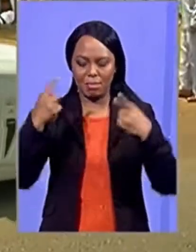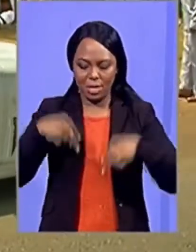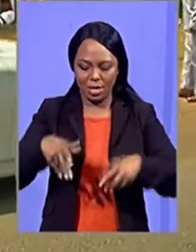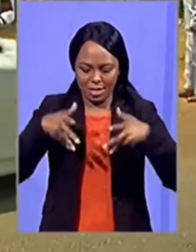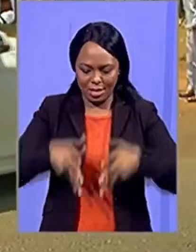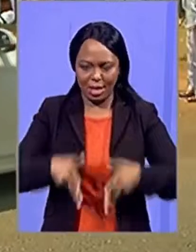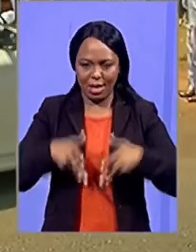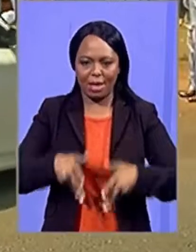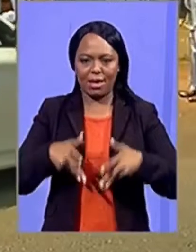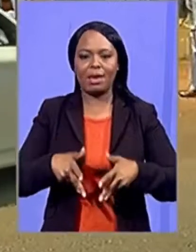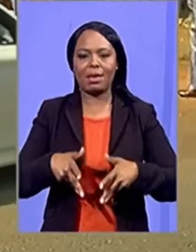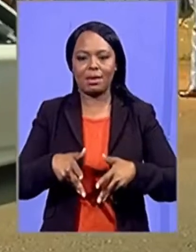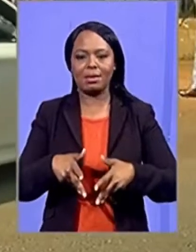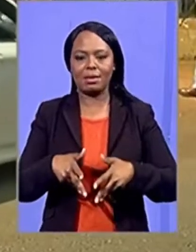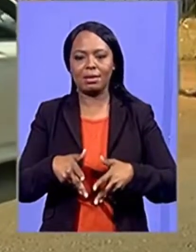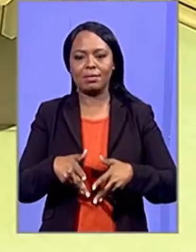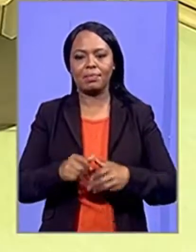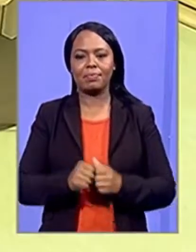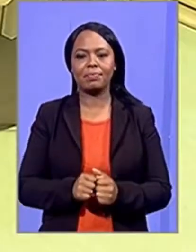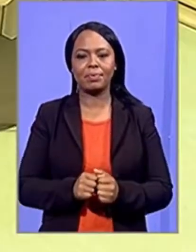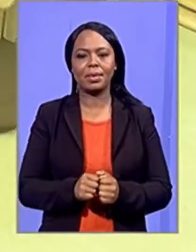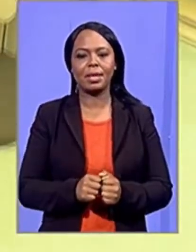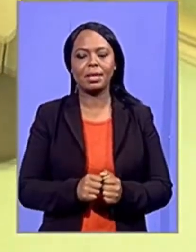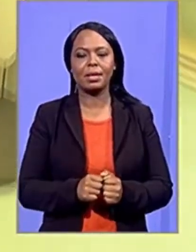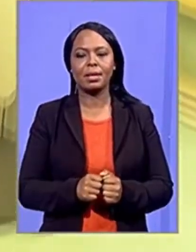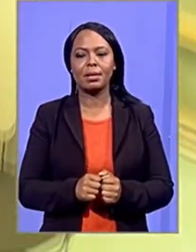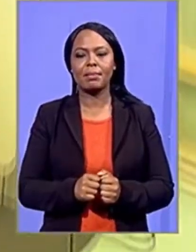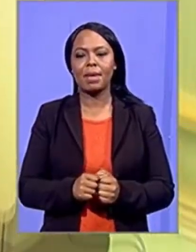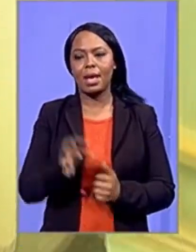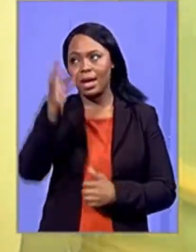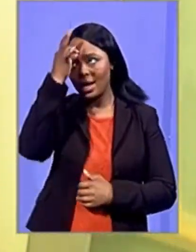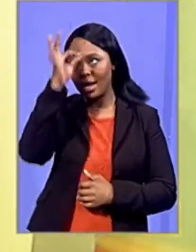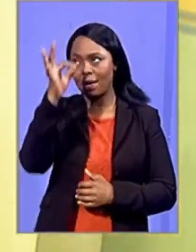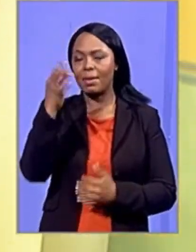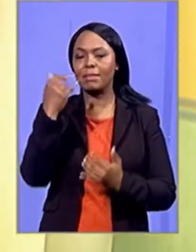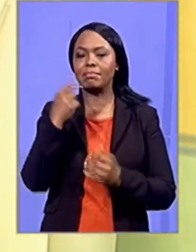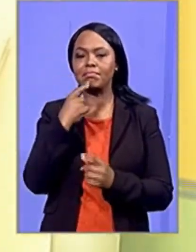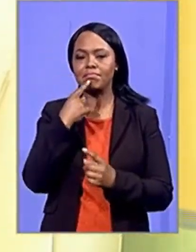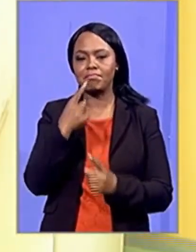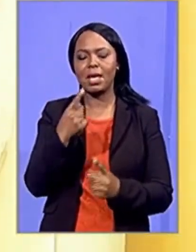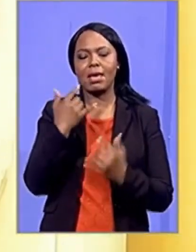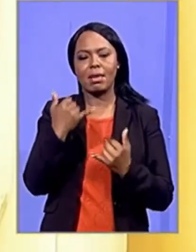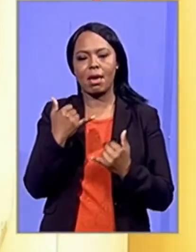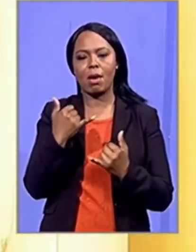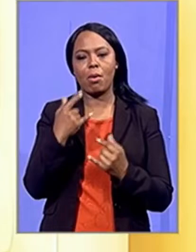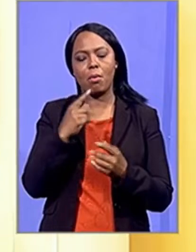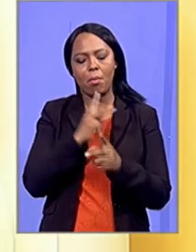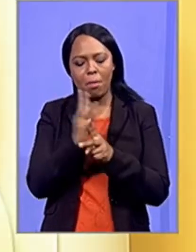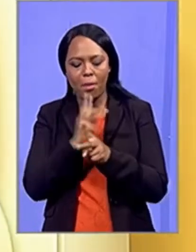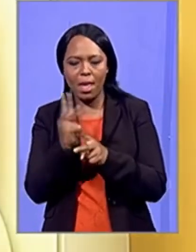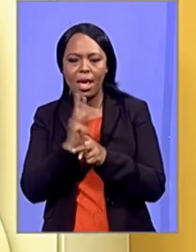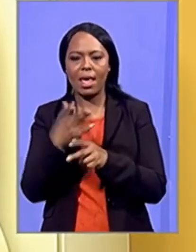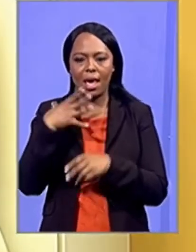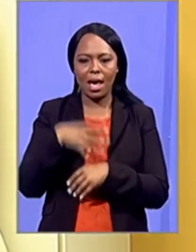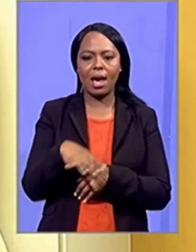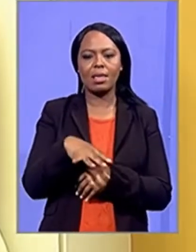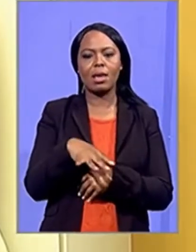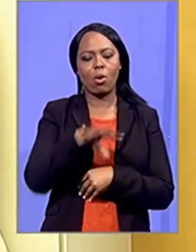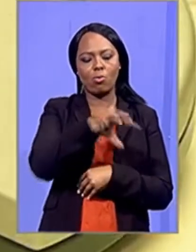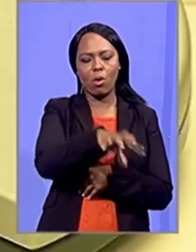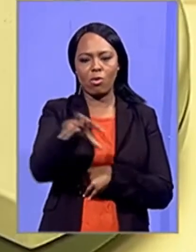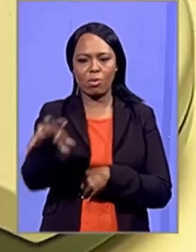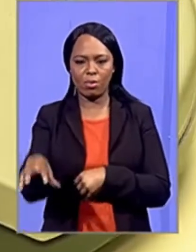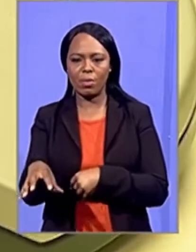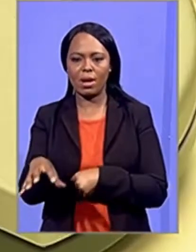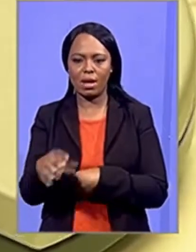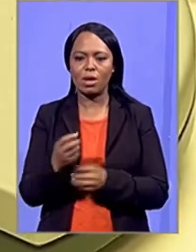that treatment here in St Ritas. Mmuso o le anong la o netefatsa hore dipetlele tse ding provinceng di fumana metjhine ena.